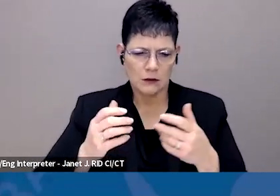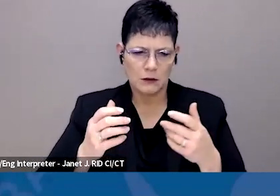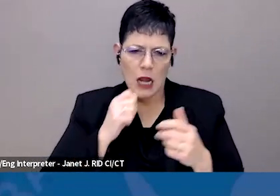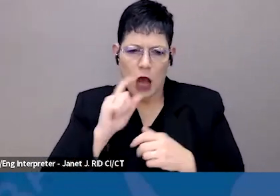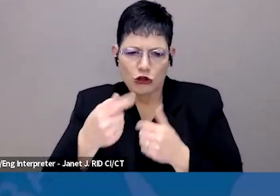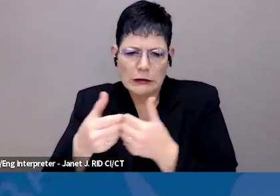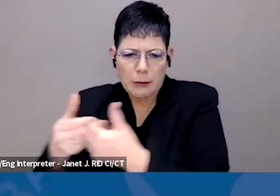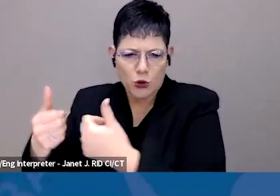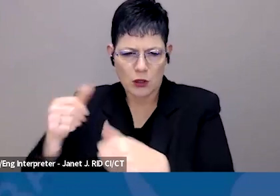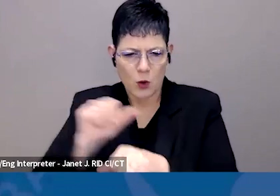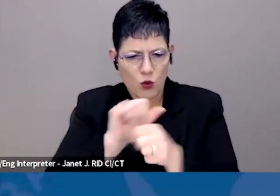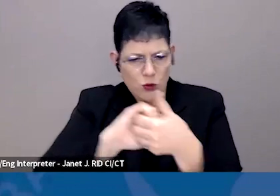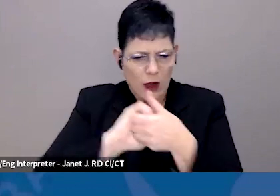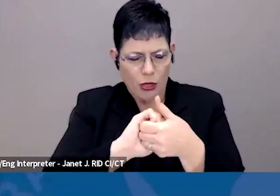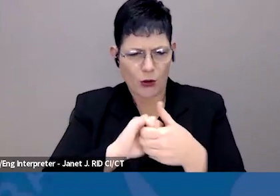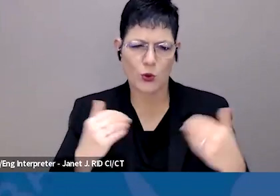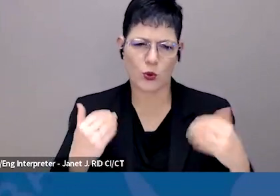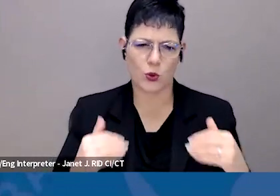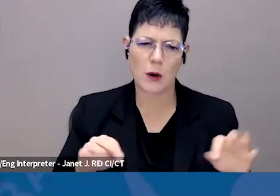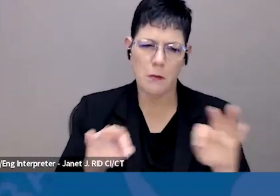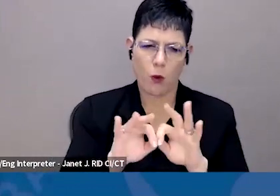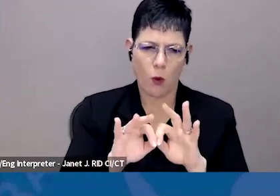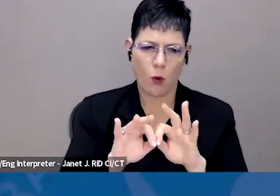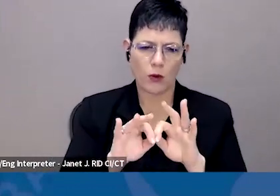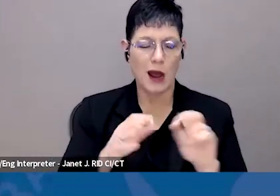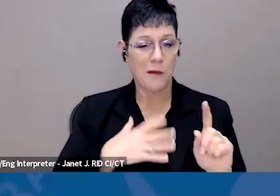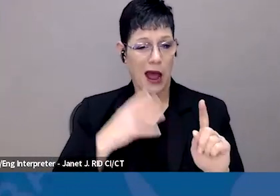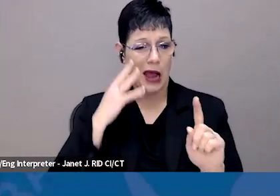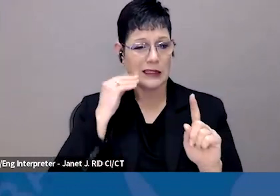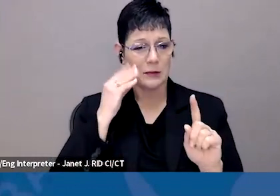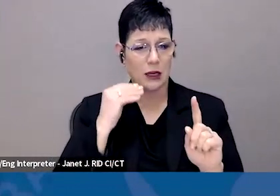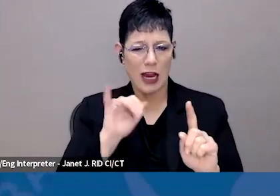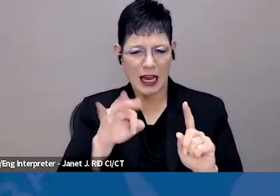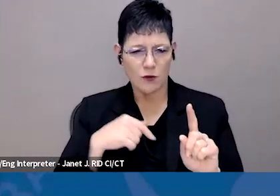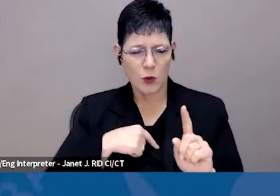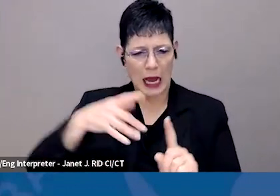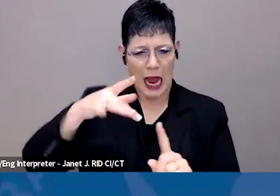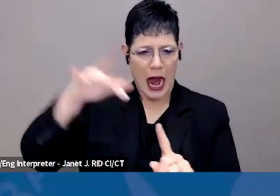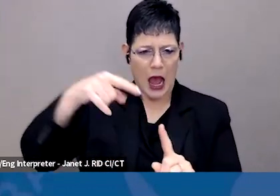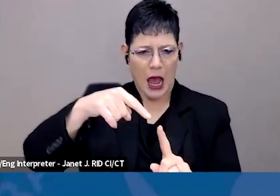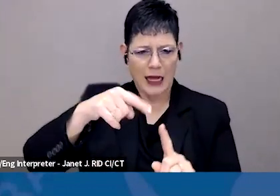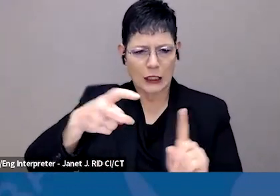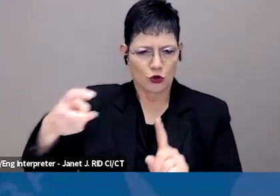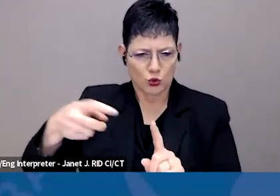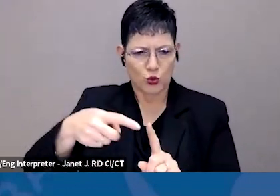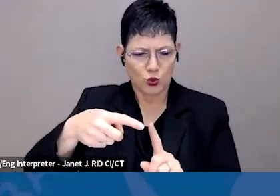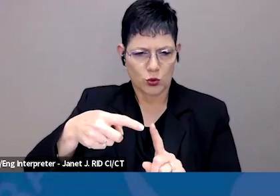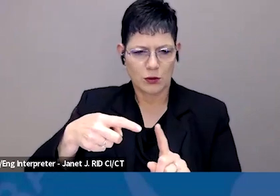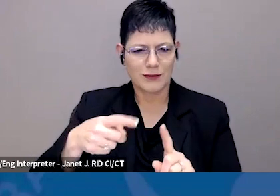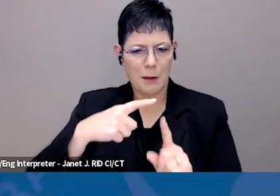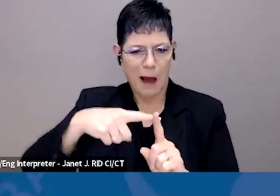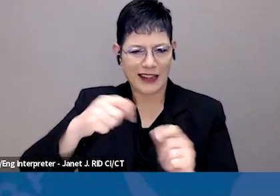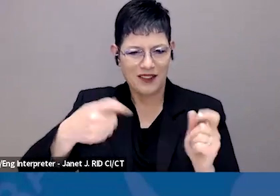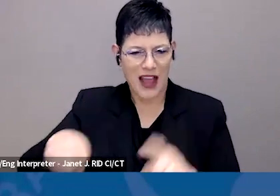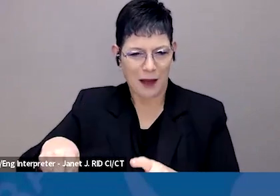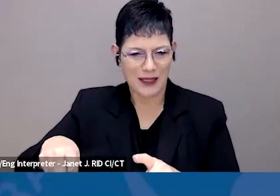parts. I've seen throughout my career that when an issue becomes a focal point, positive change results, not in